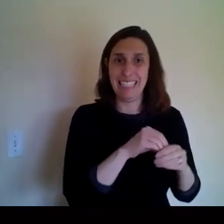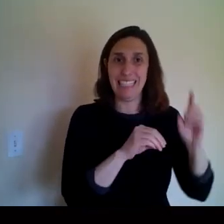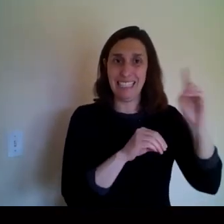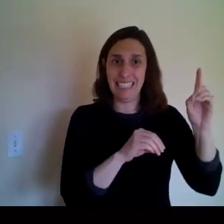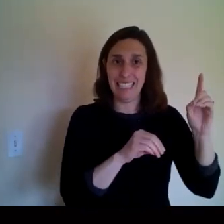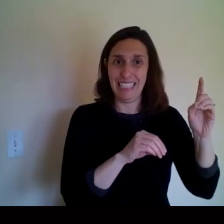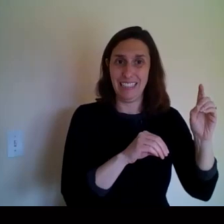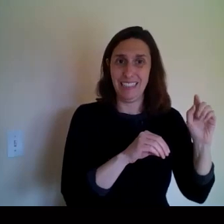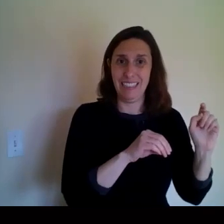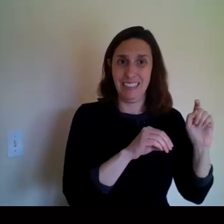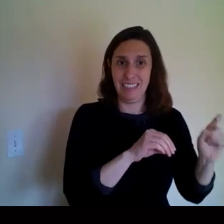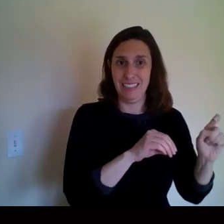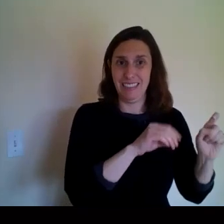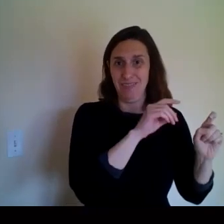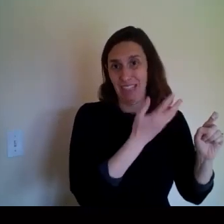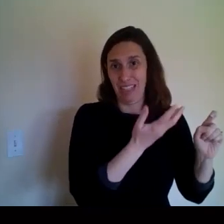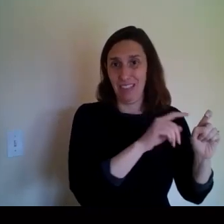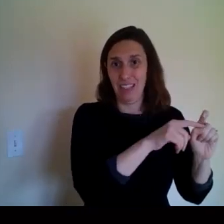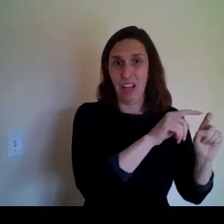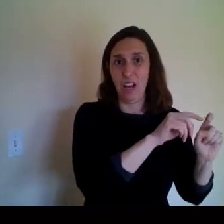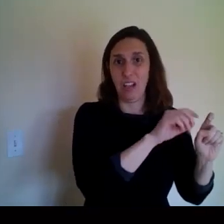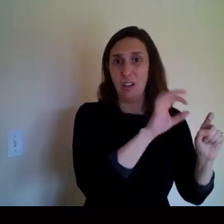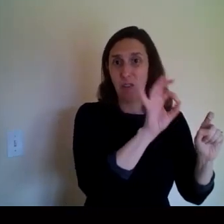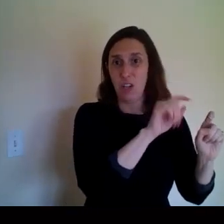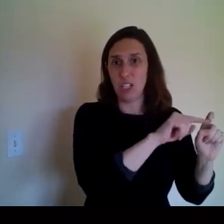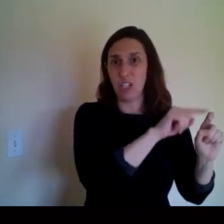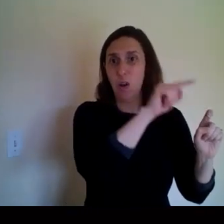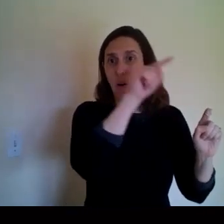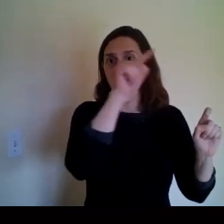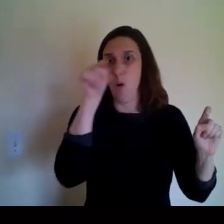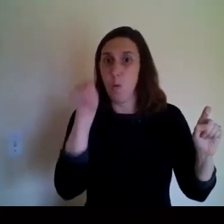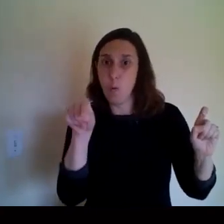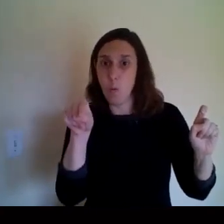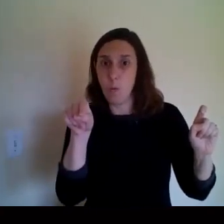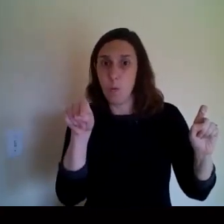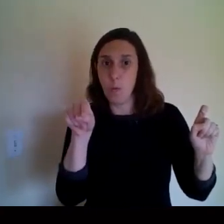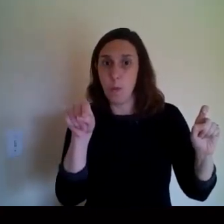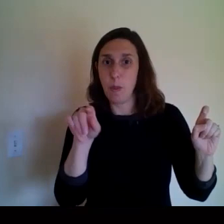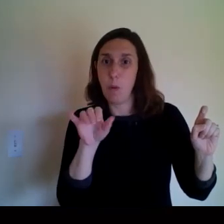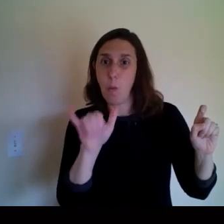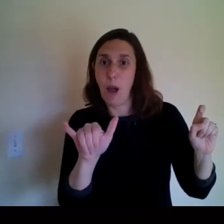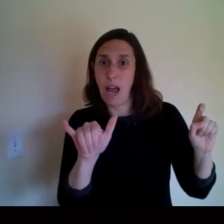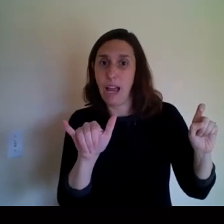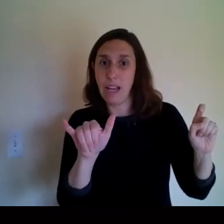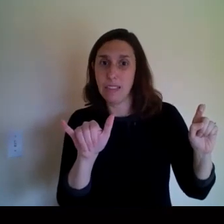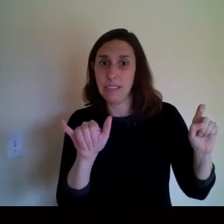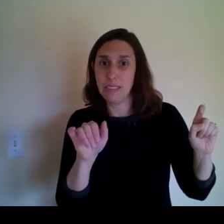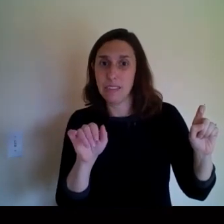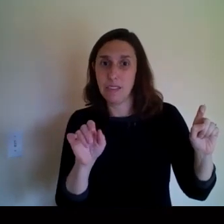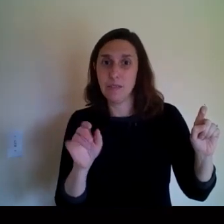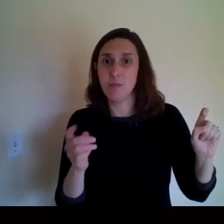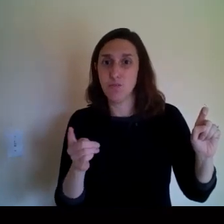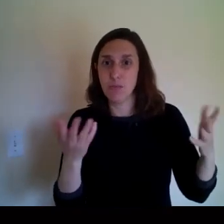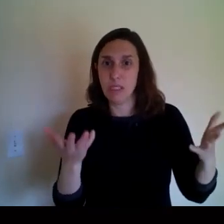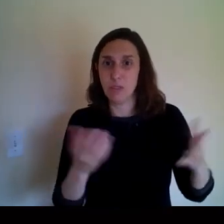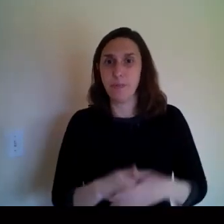to some element in E. And I'll use Y's for right now since we're talking in one. Now, we